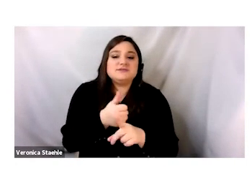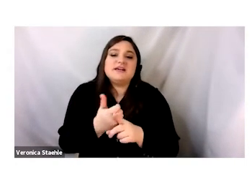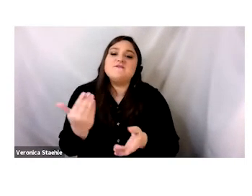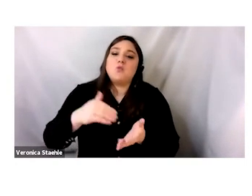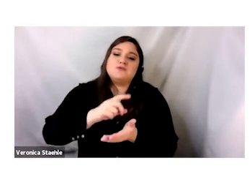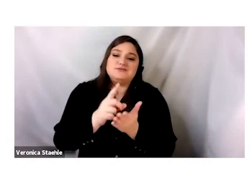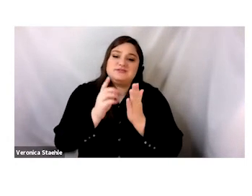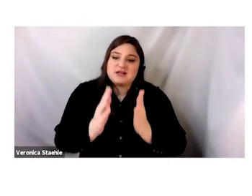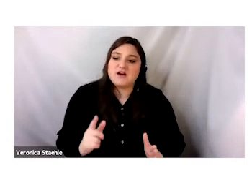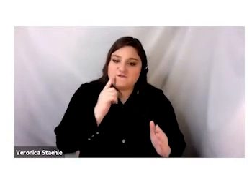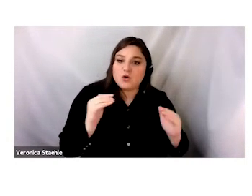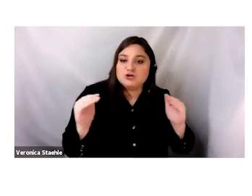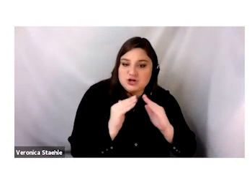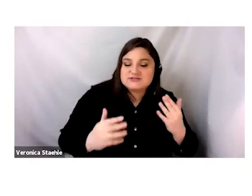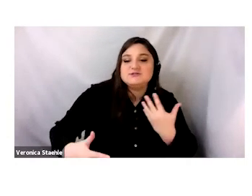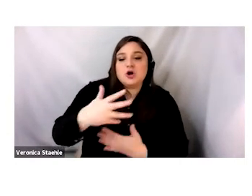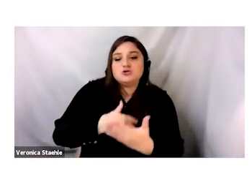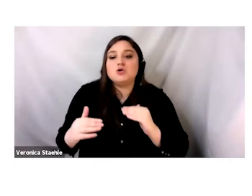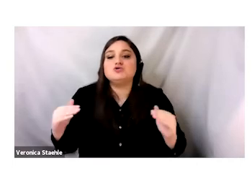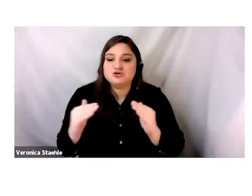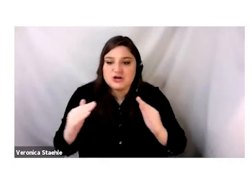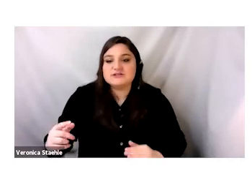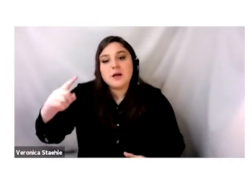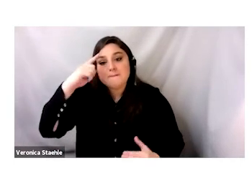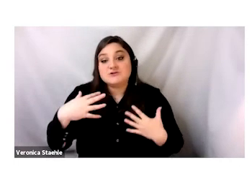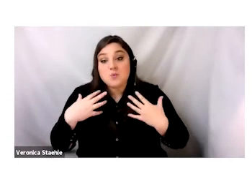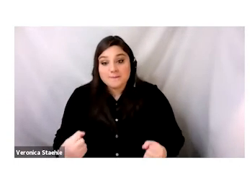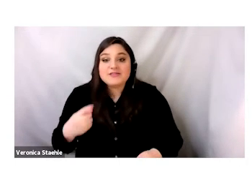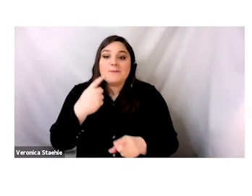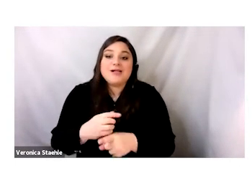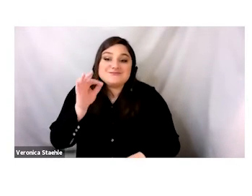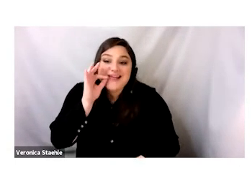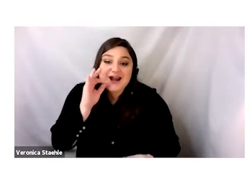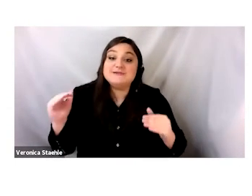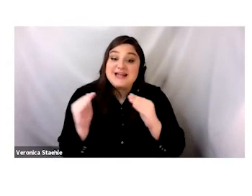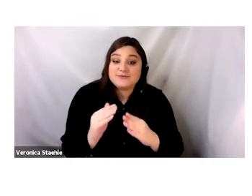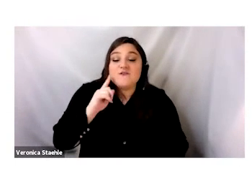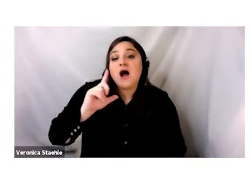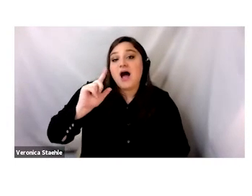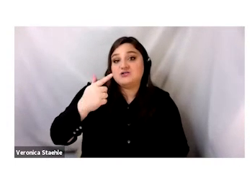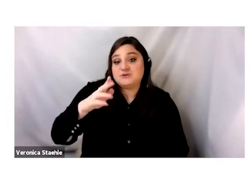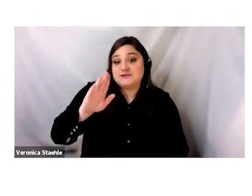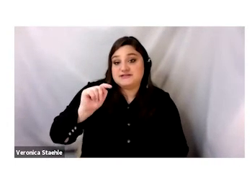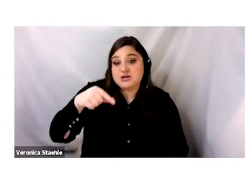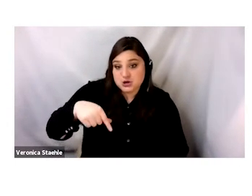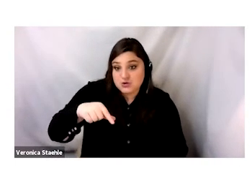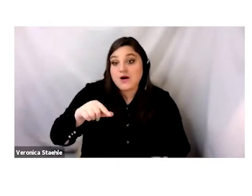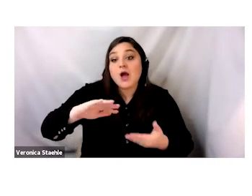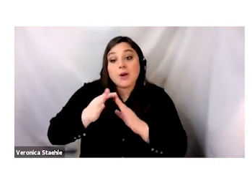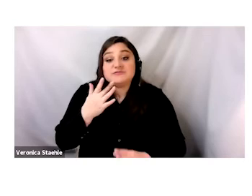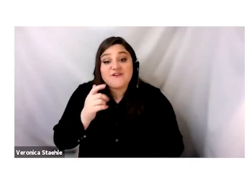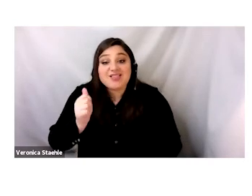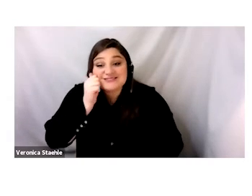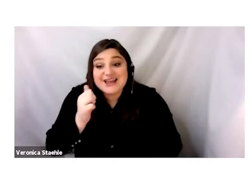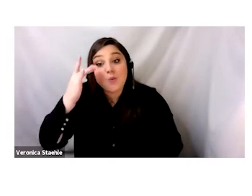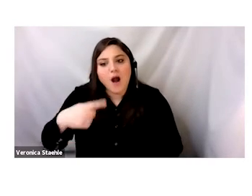justice, mental well-being, and cannabis equity for the LGBTQIA plus communities of color, because they are all interlinked issues that